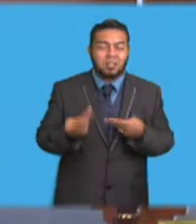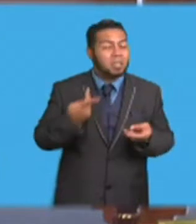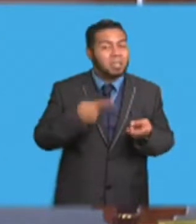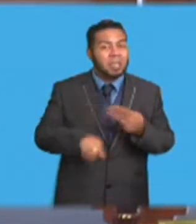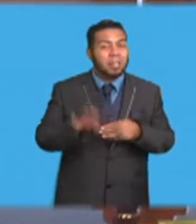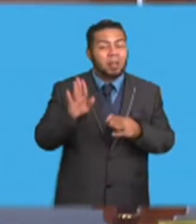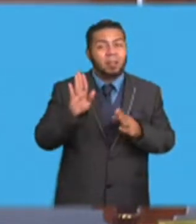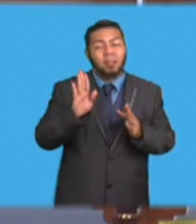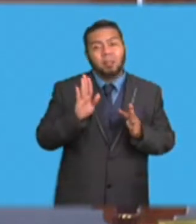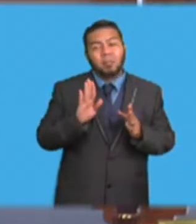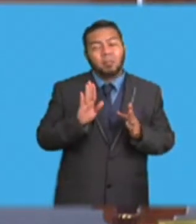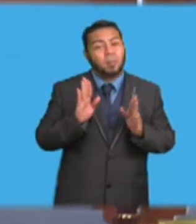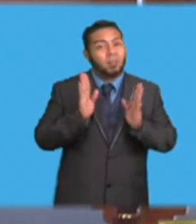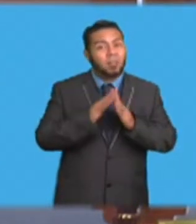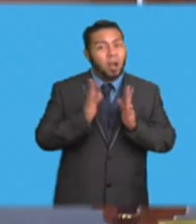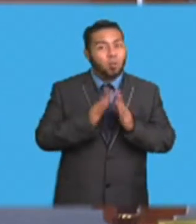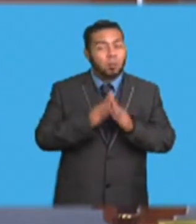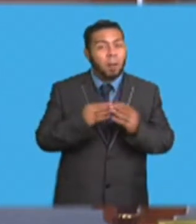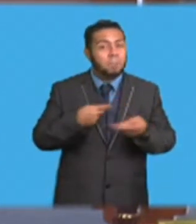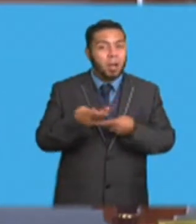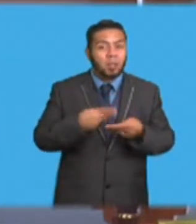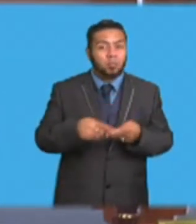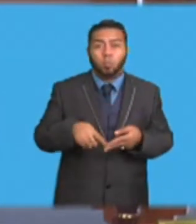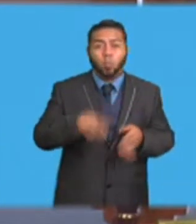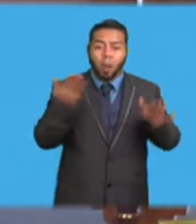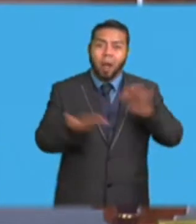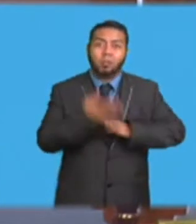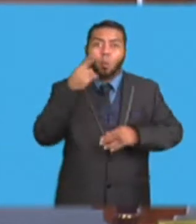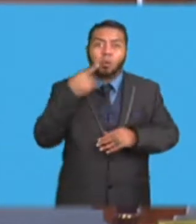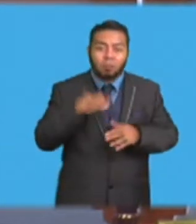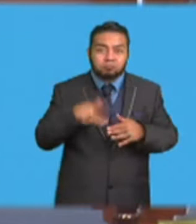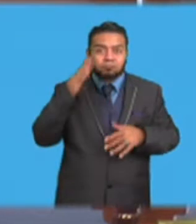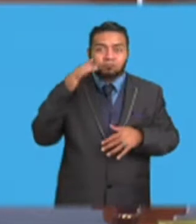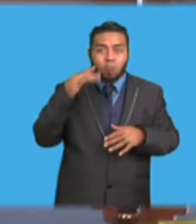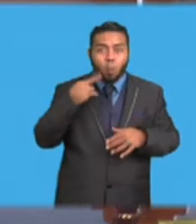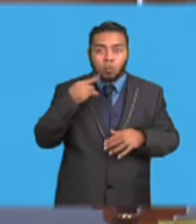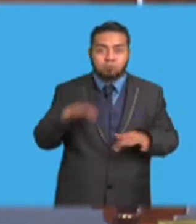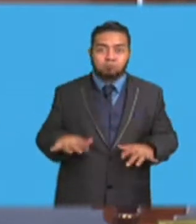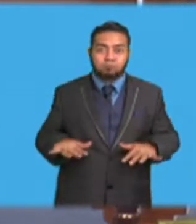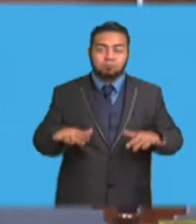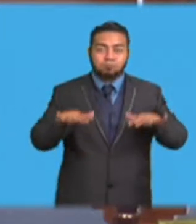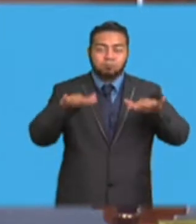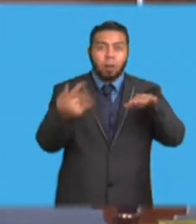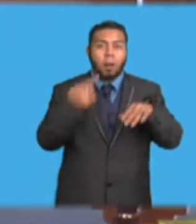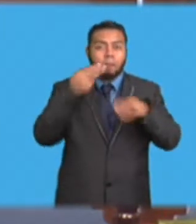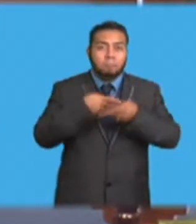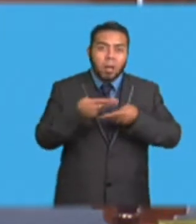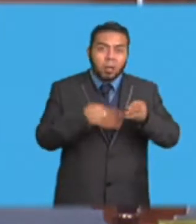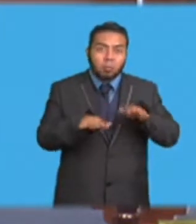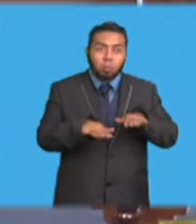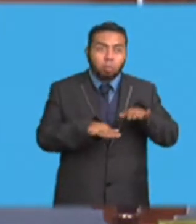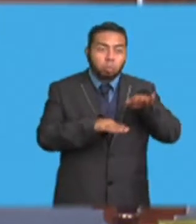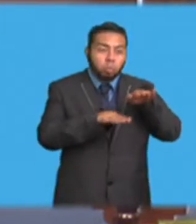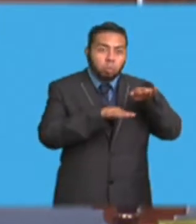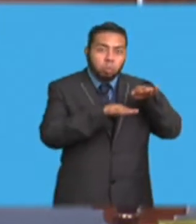municipal markets' infrastructure was underwater, with vendors incurring personal damages, and the supply of